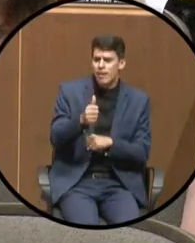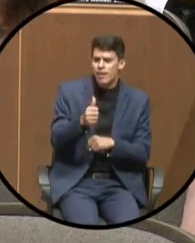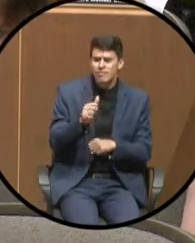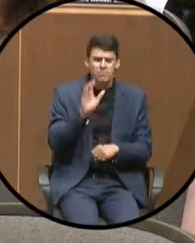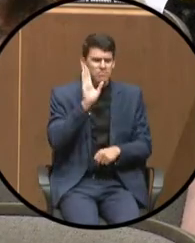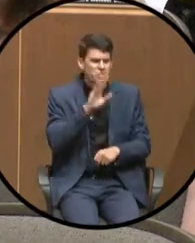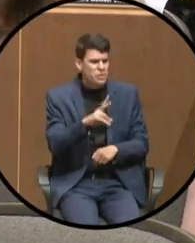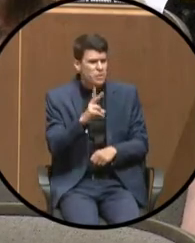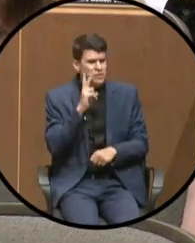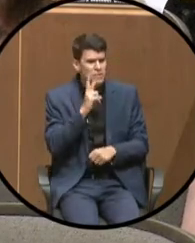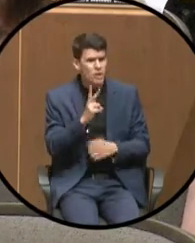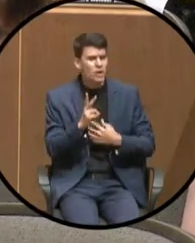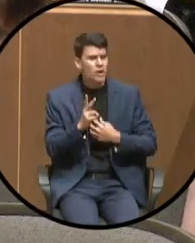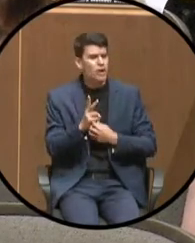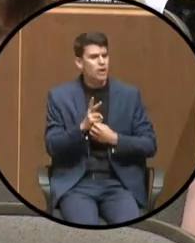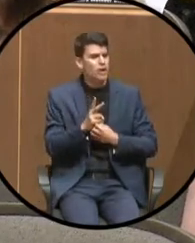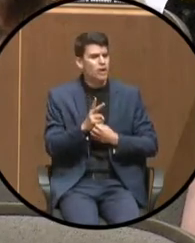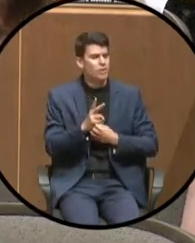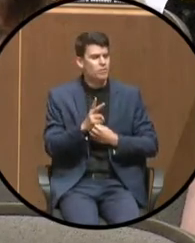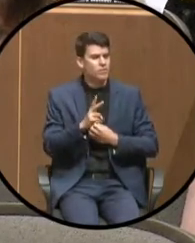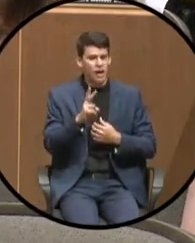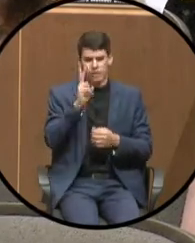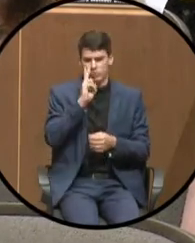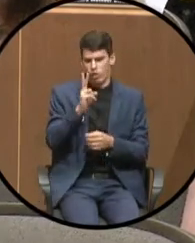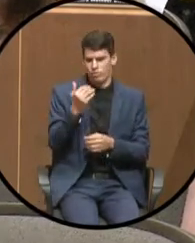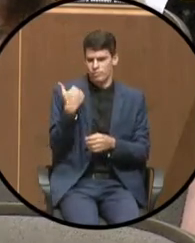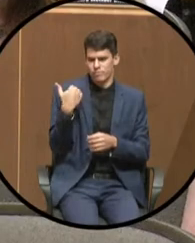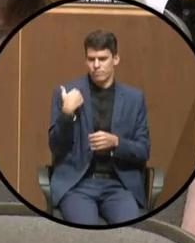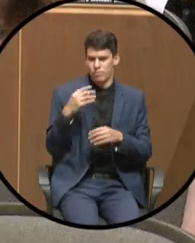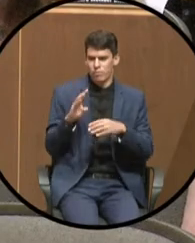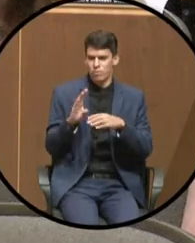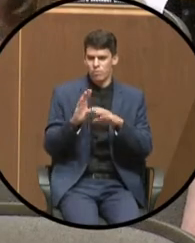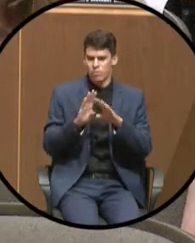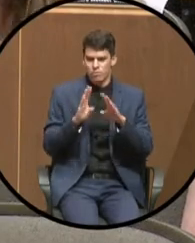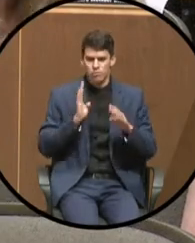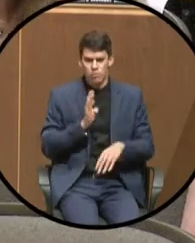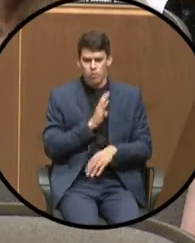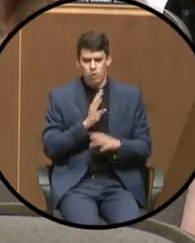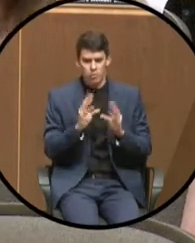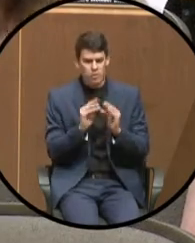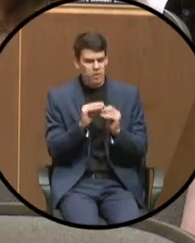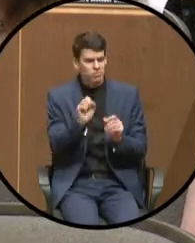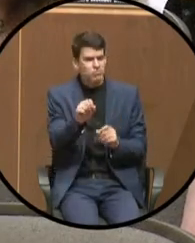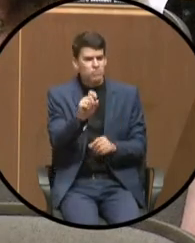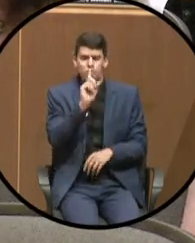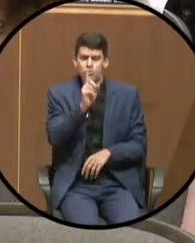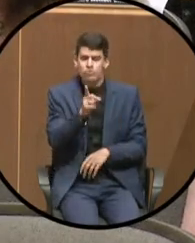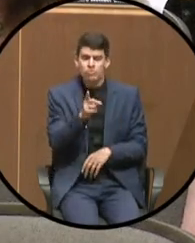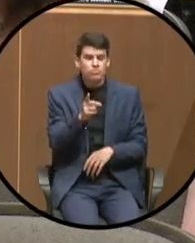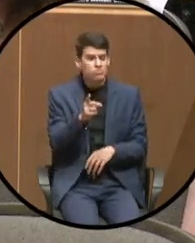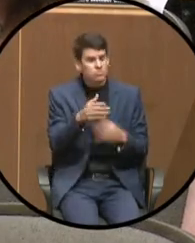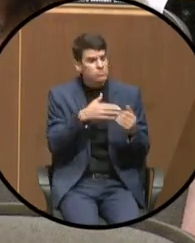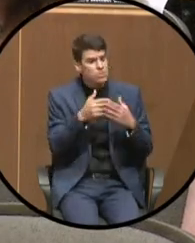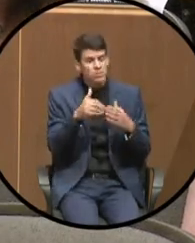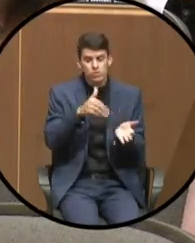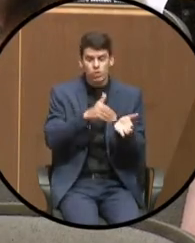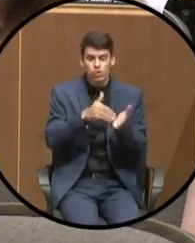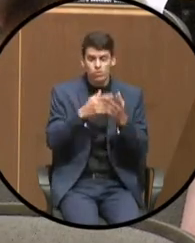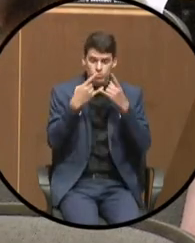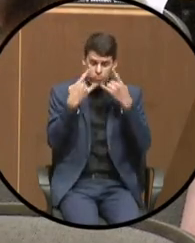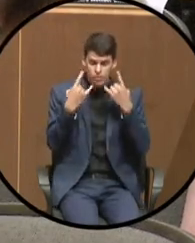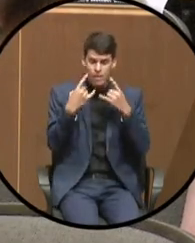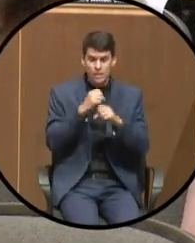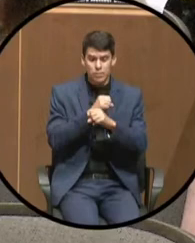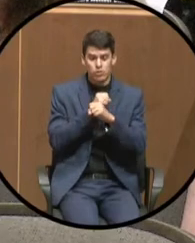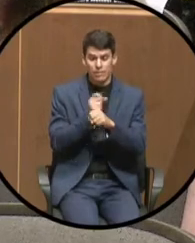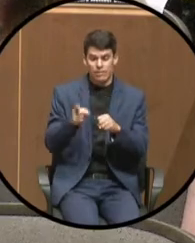saw the last board meeting. And you know, that's true. Even when a doctor wears a mask like this, he's